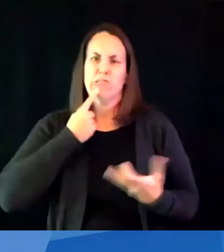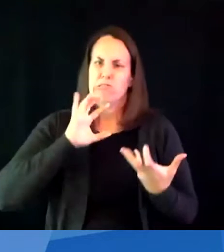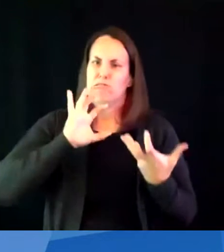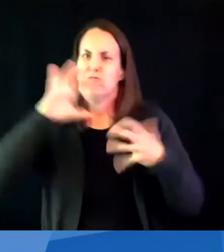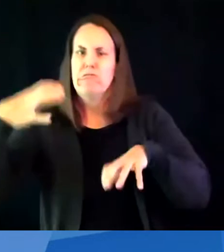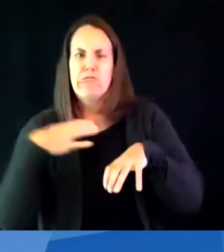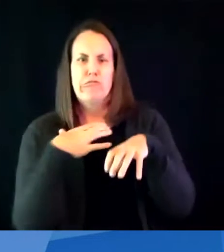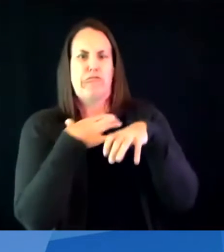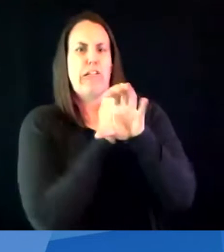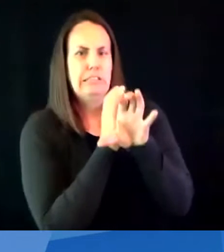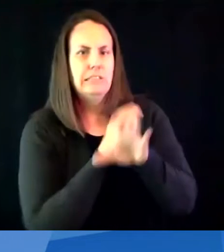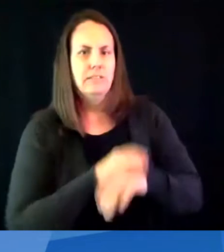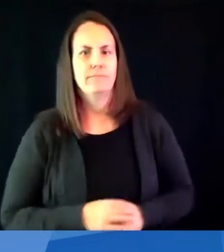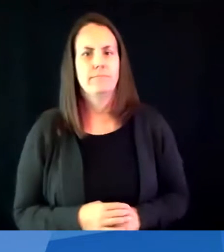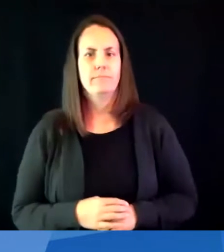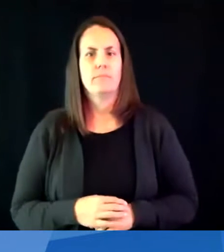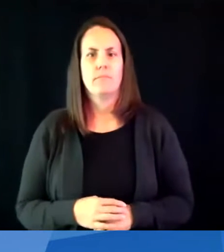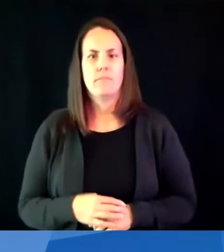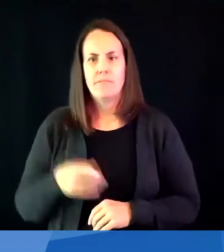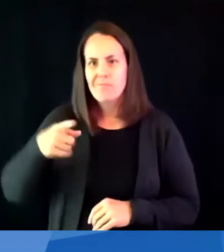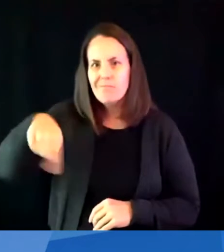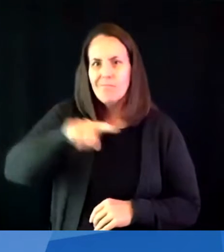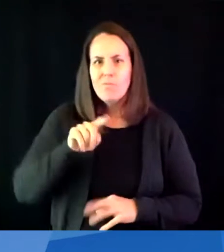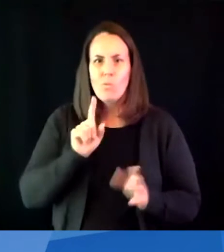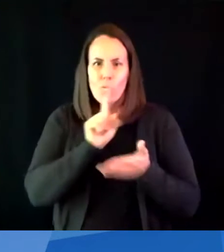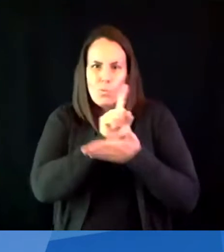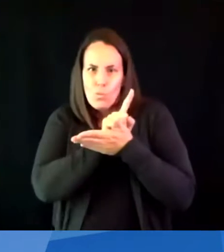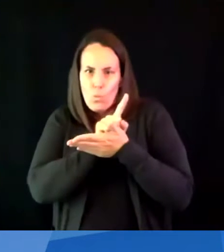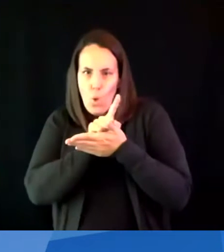be any patients on the first day?